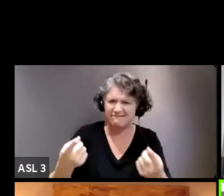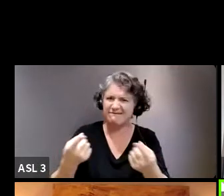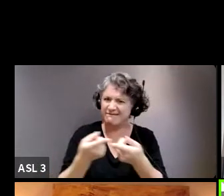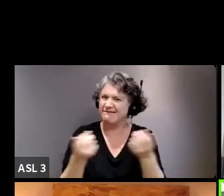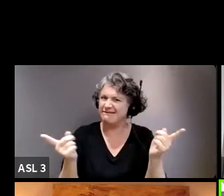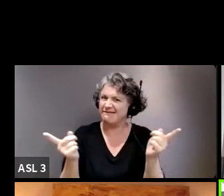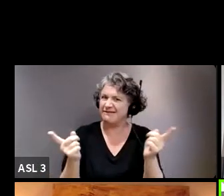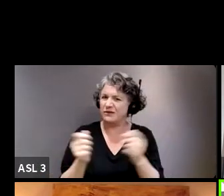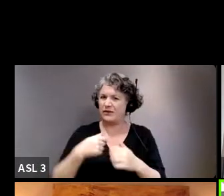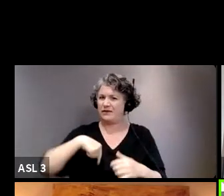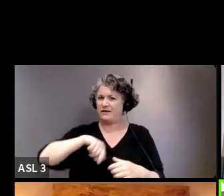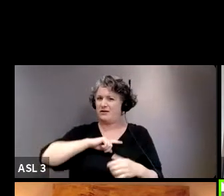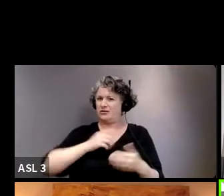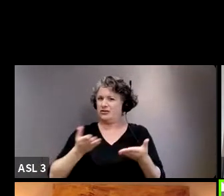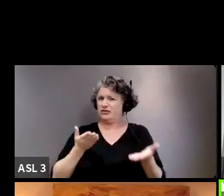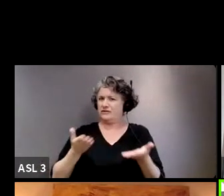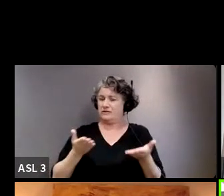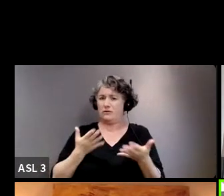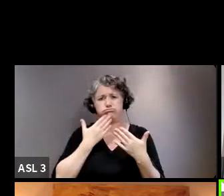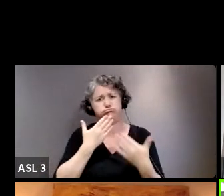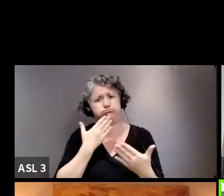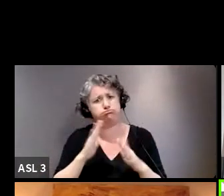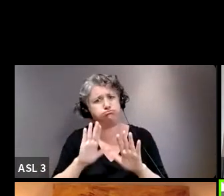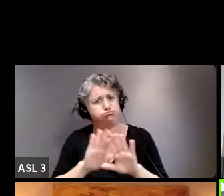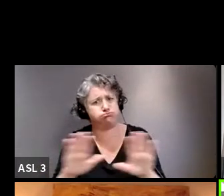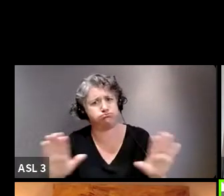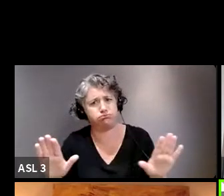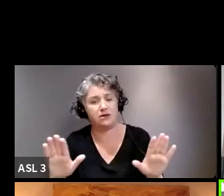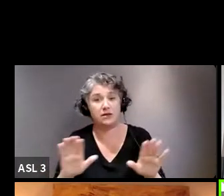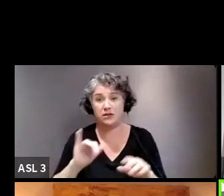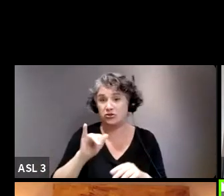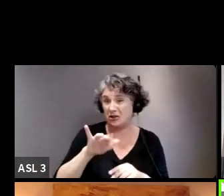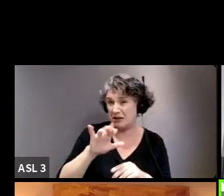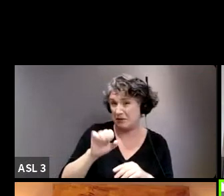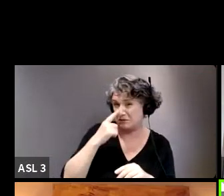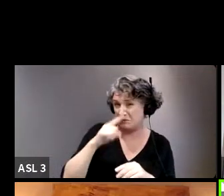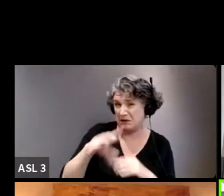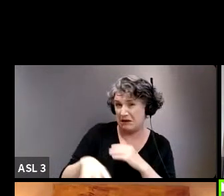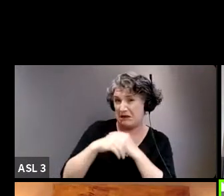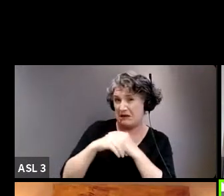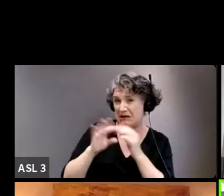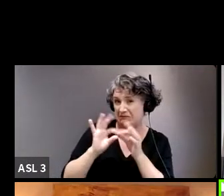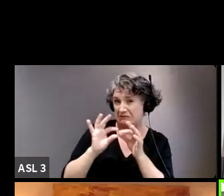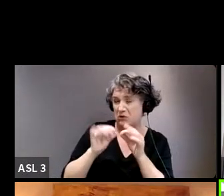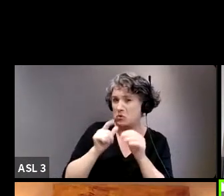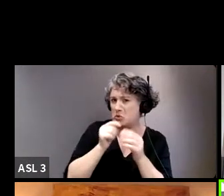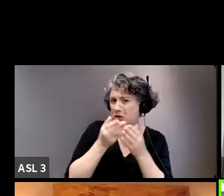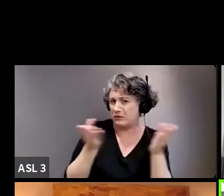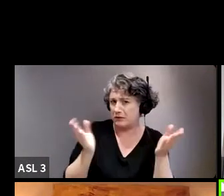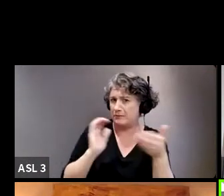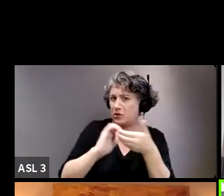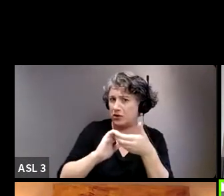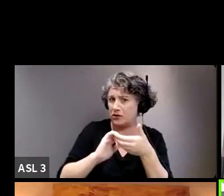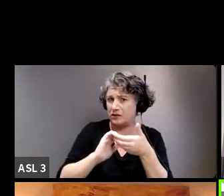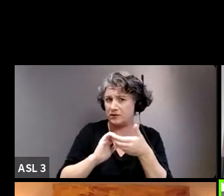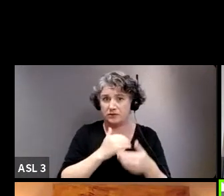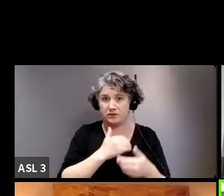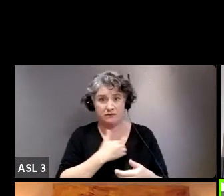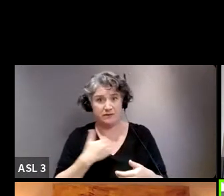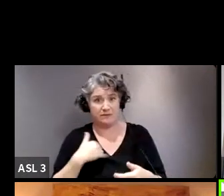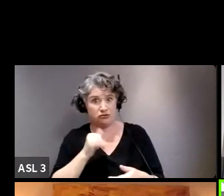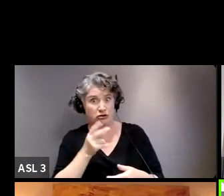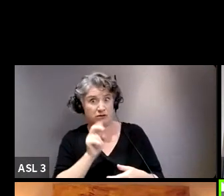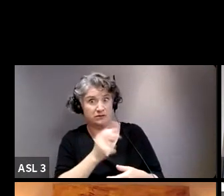service which we are extremely grateful for uh jamie if you're able to provide any additional information to member johnson's question i appreciate